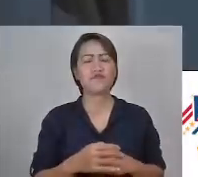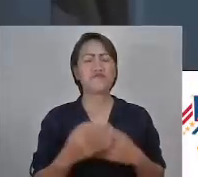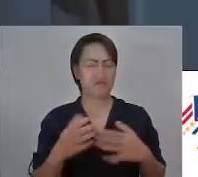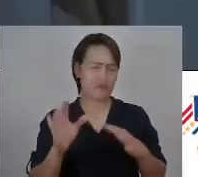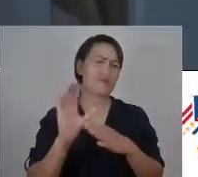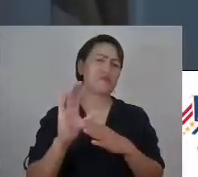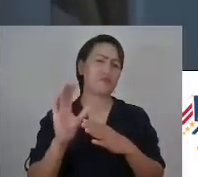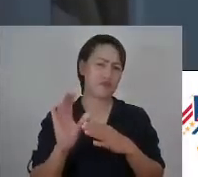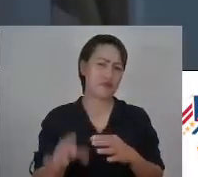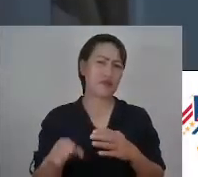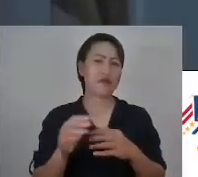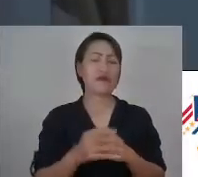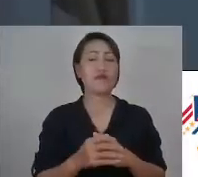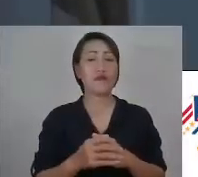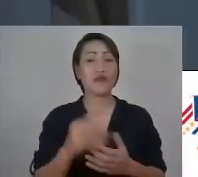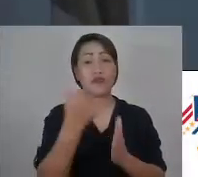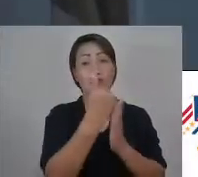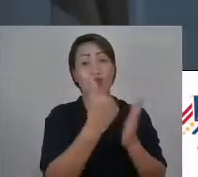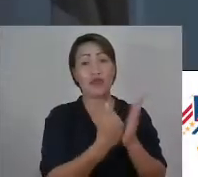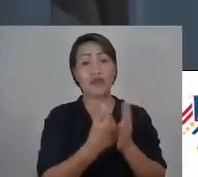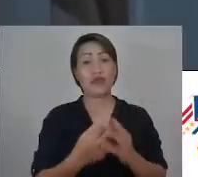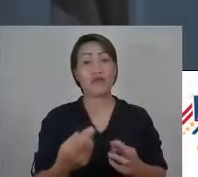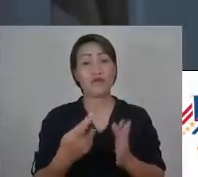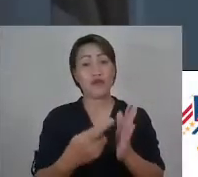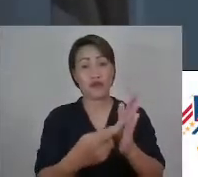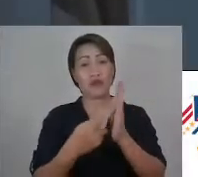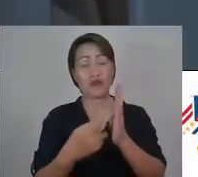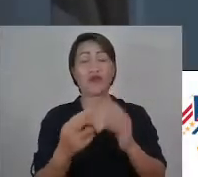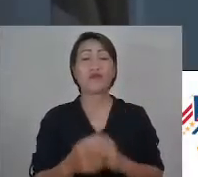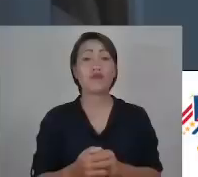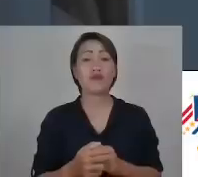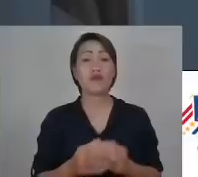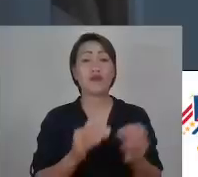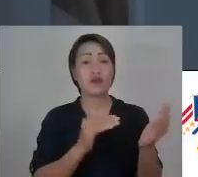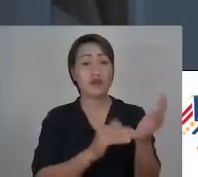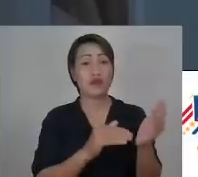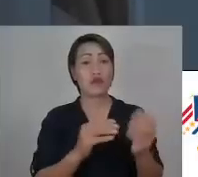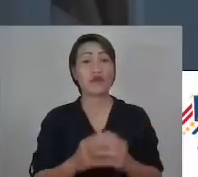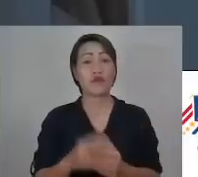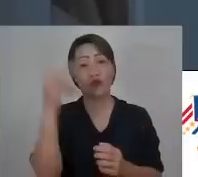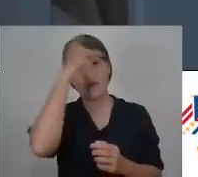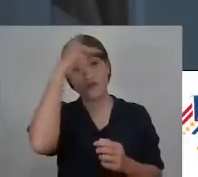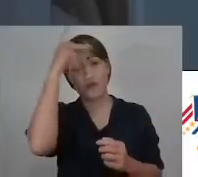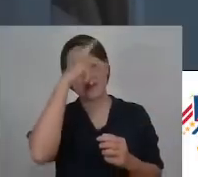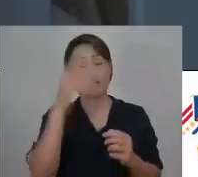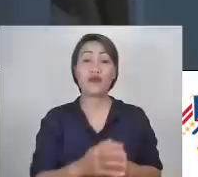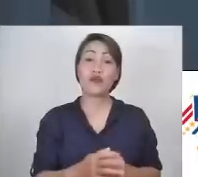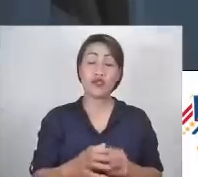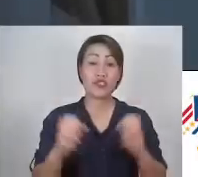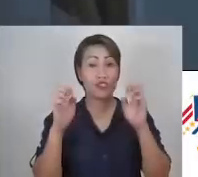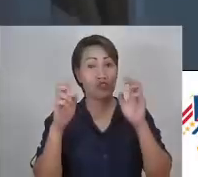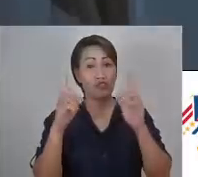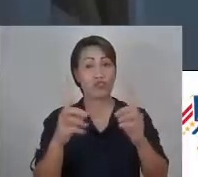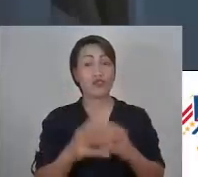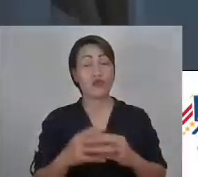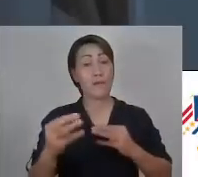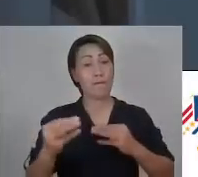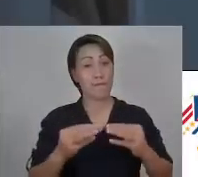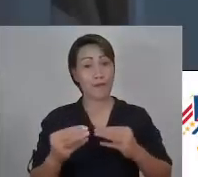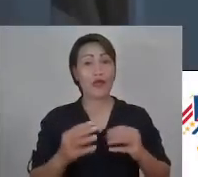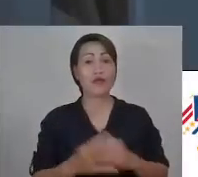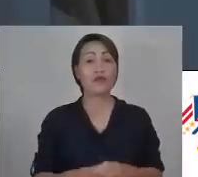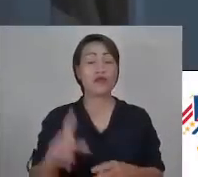requirements for a degree in Doctor of Philosophy in Educational Leadership and Management at the De La Salle